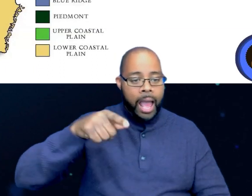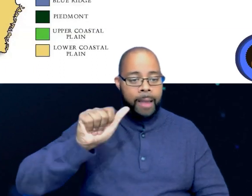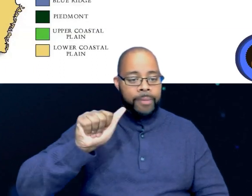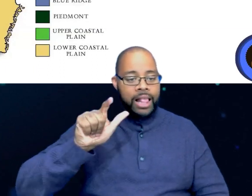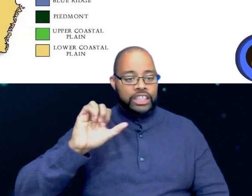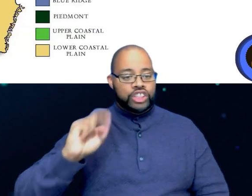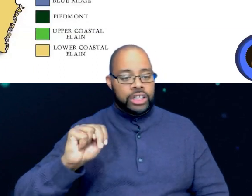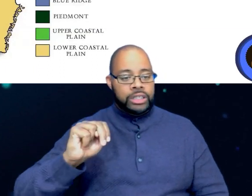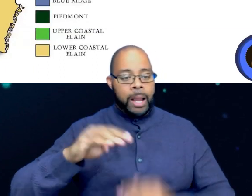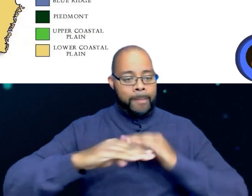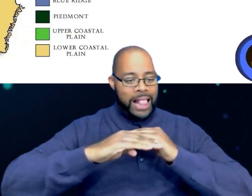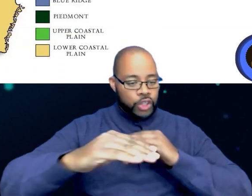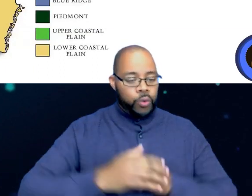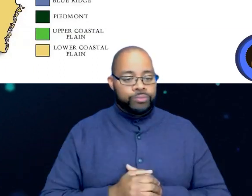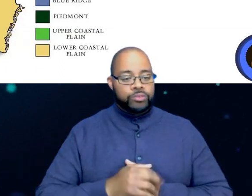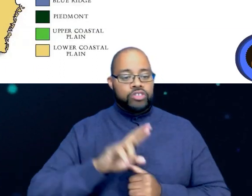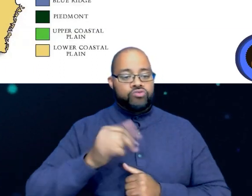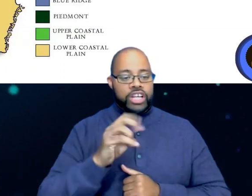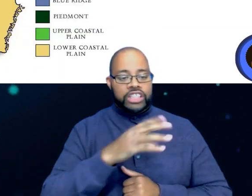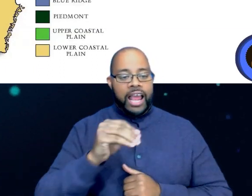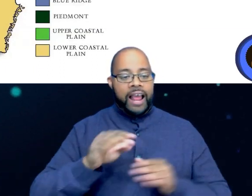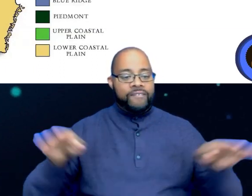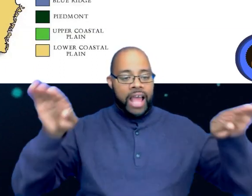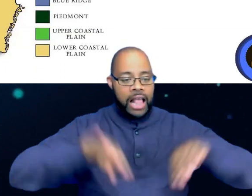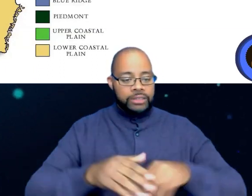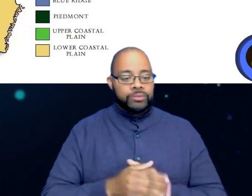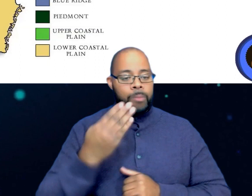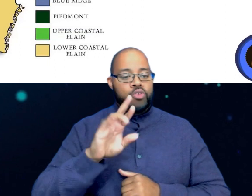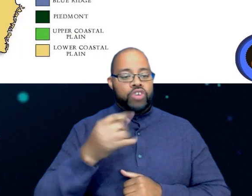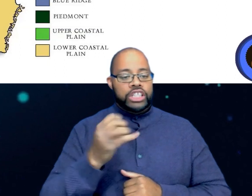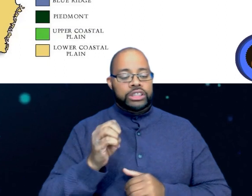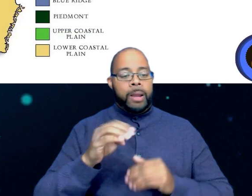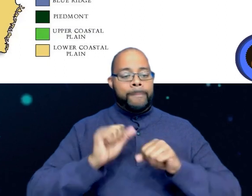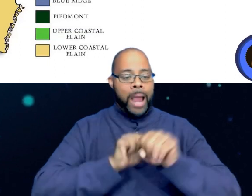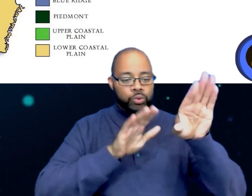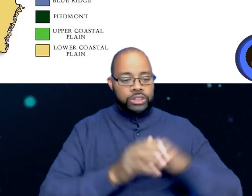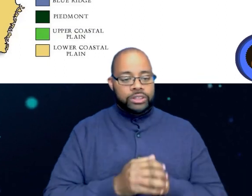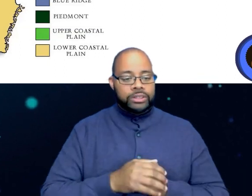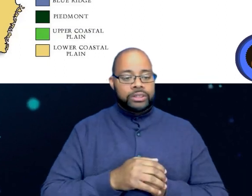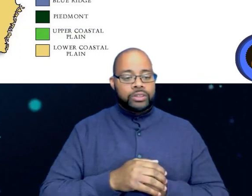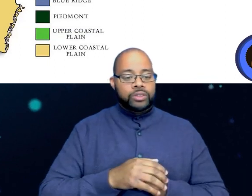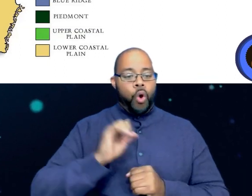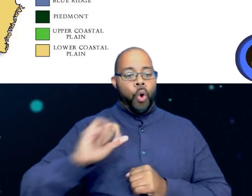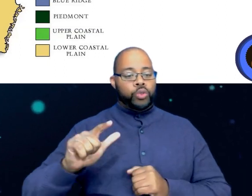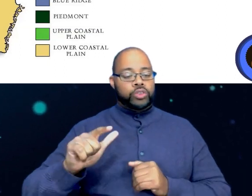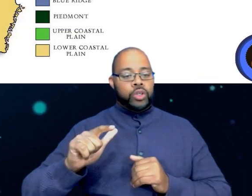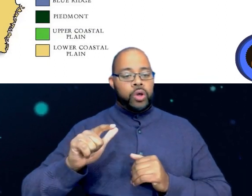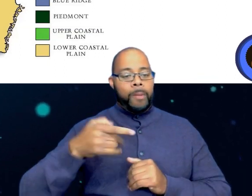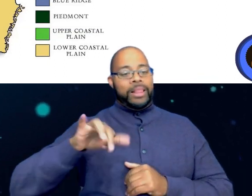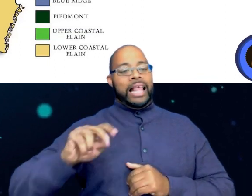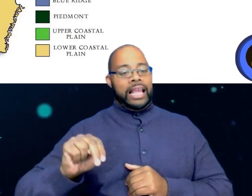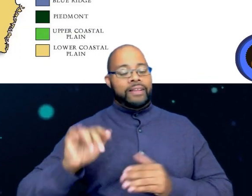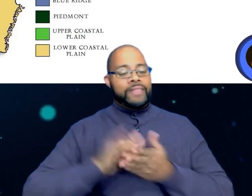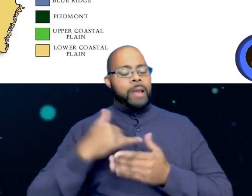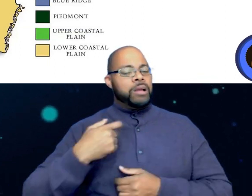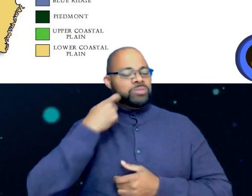Appalachian Plateau, the Ridge and Valley, the Blue Ridge Mountains, the Coastal Plain, where my